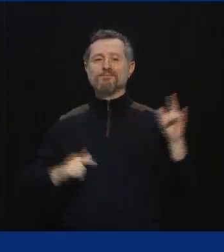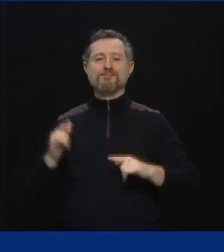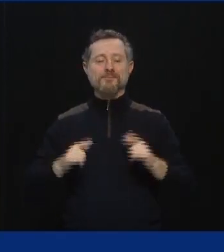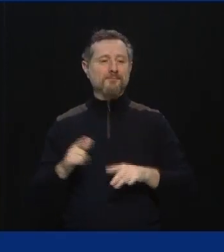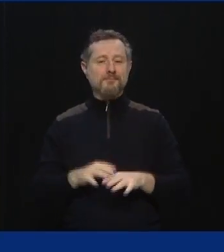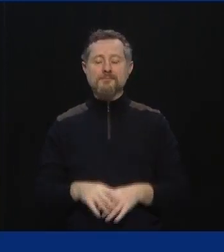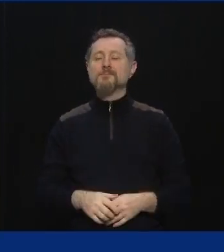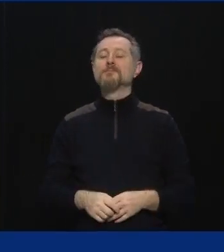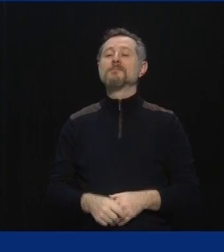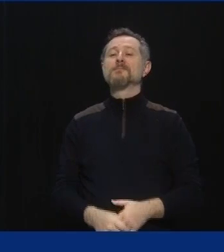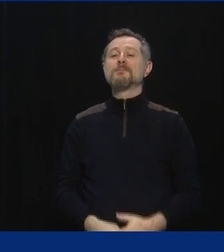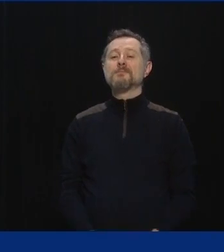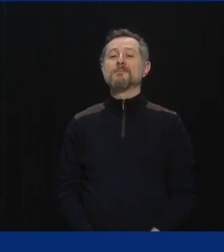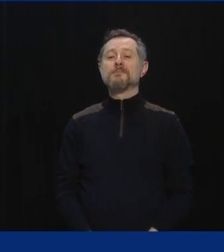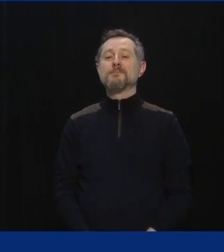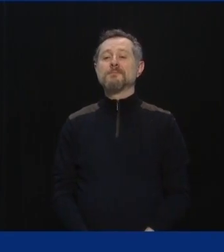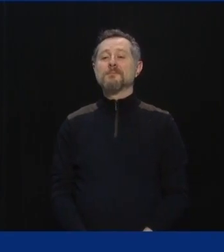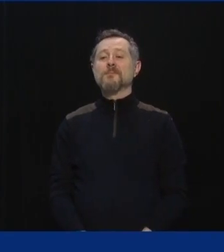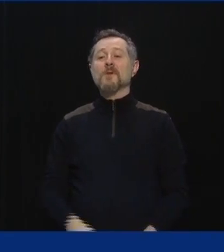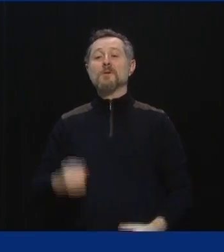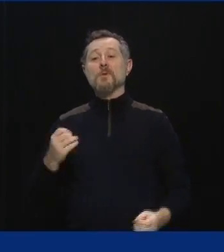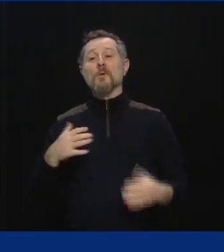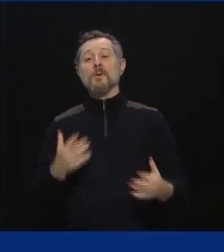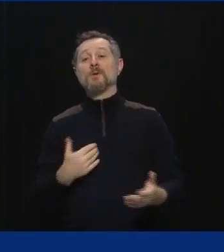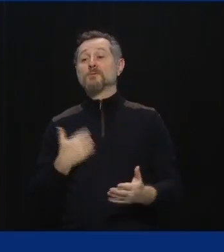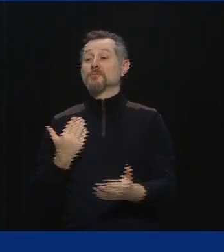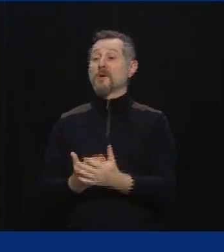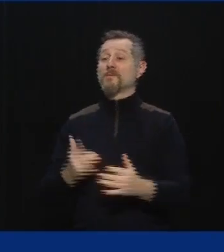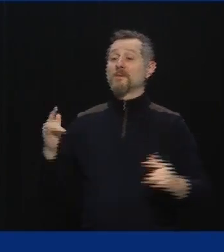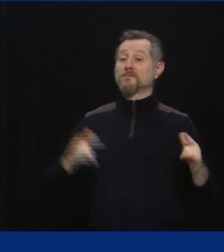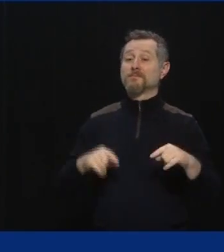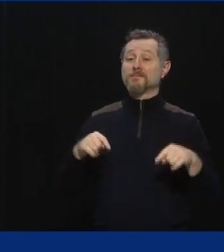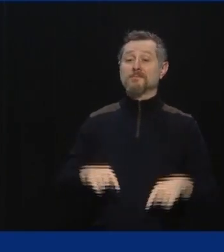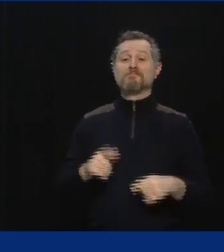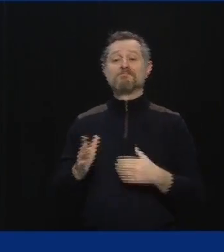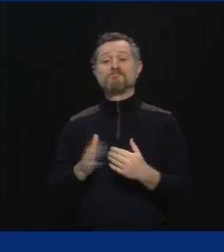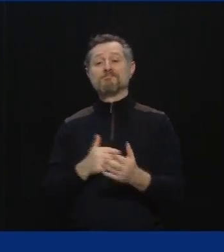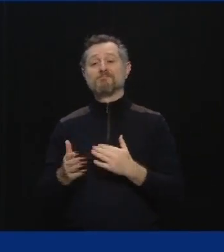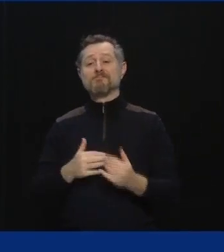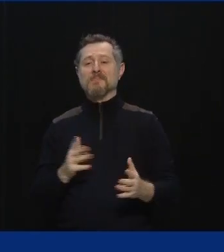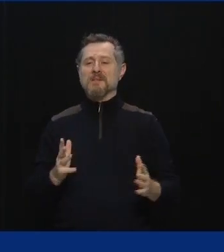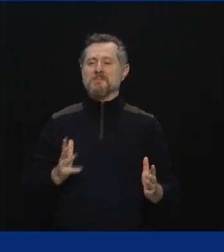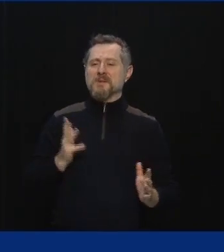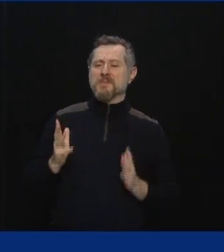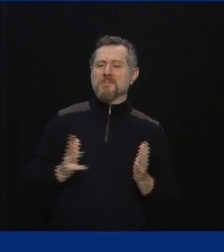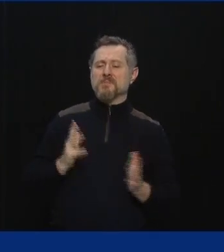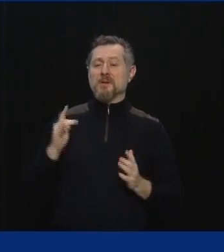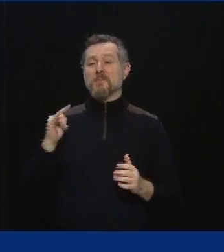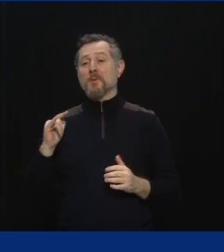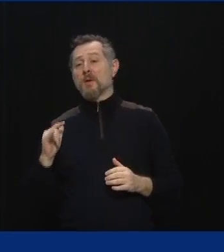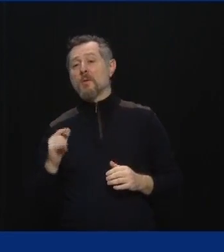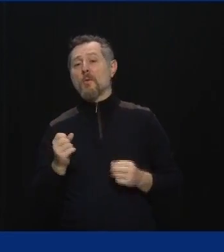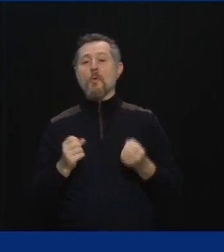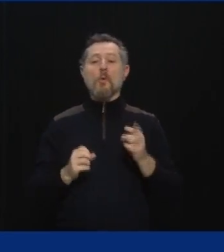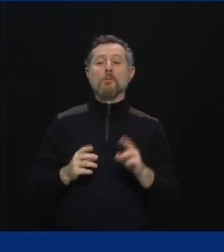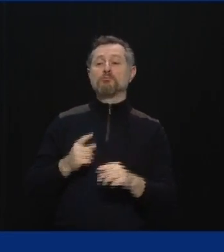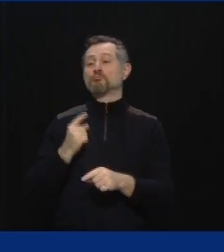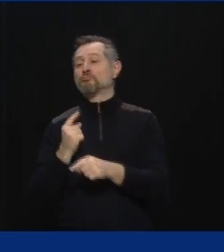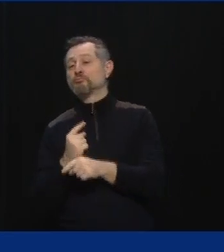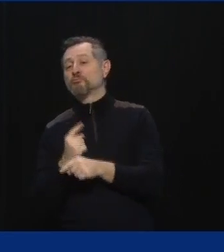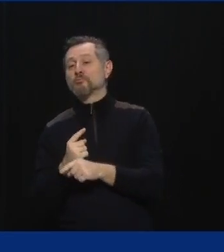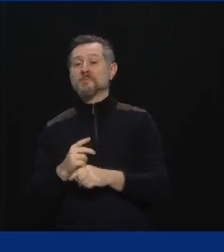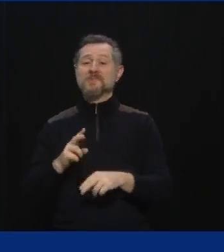So whether they arrived here in coach, when they arrive and open the doors and come into our